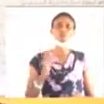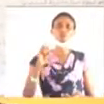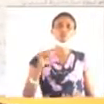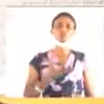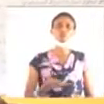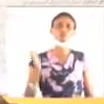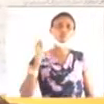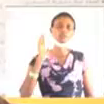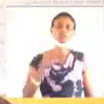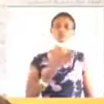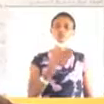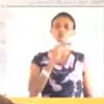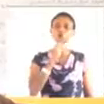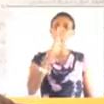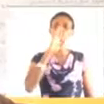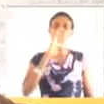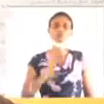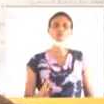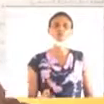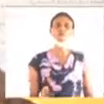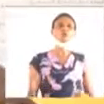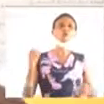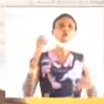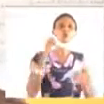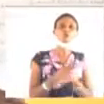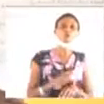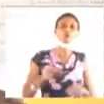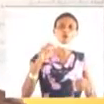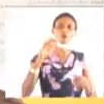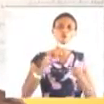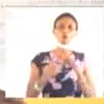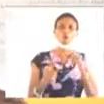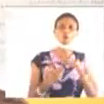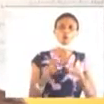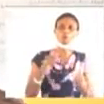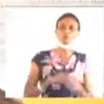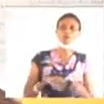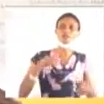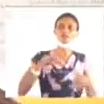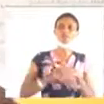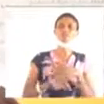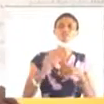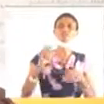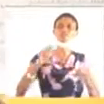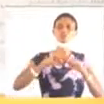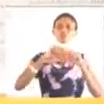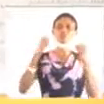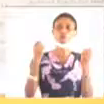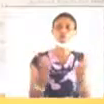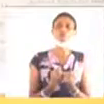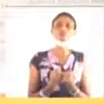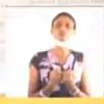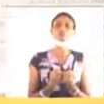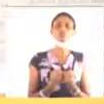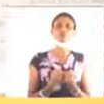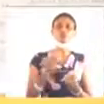to regulate drugs and food. And this agency are NAFDAC